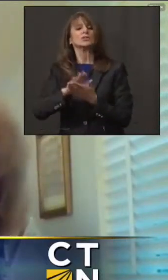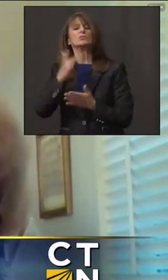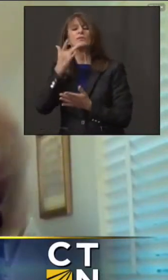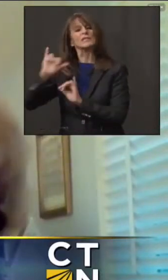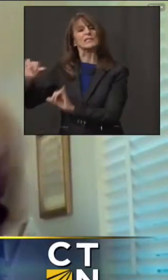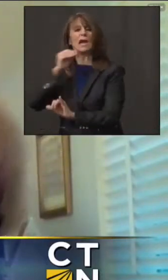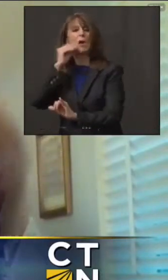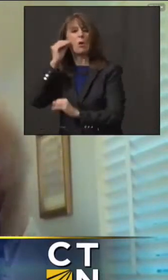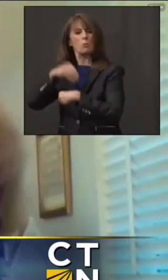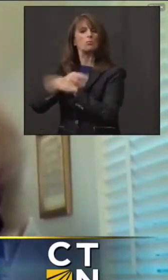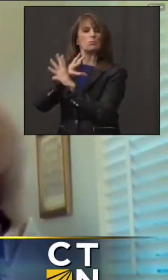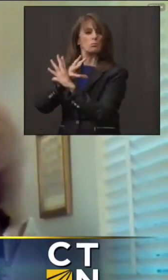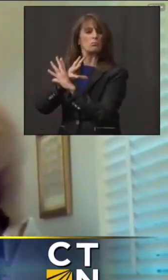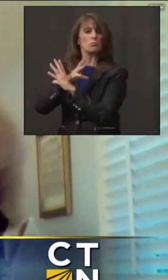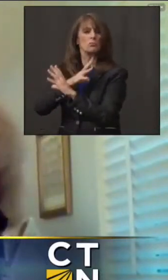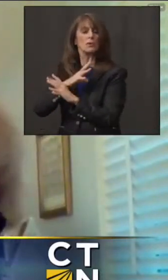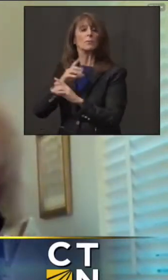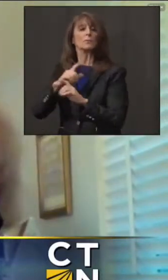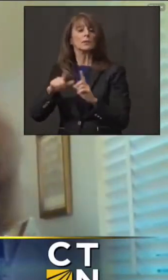And they said